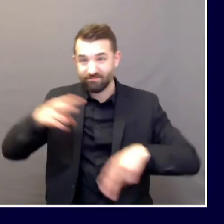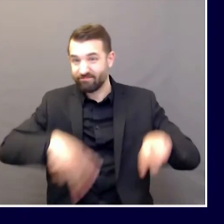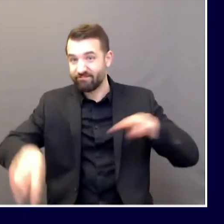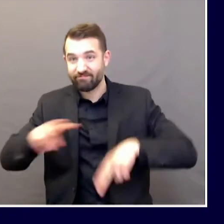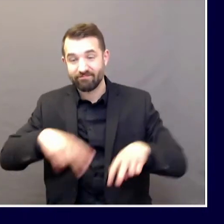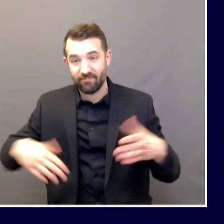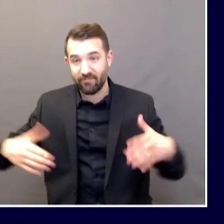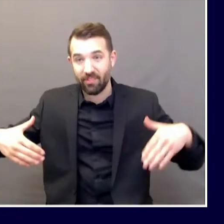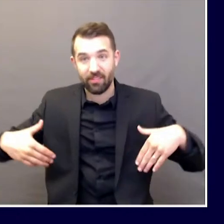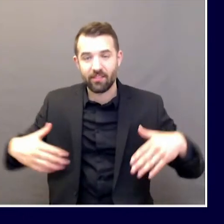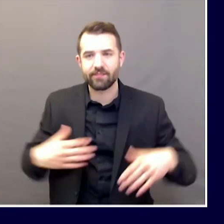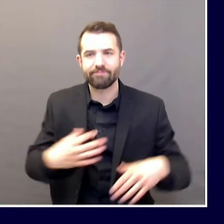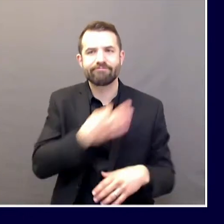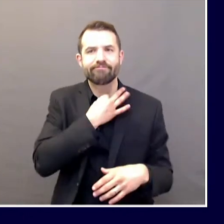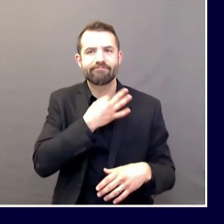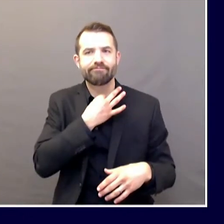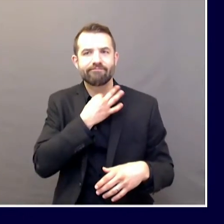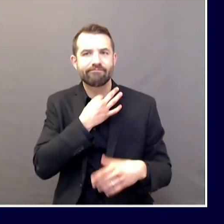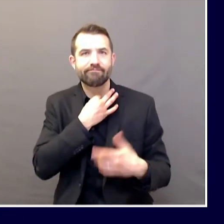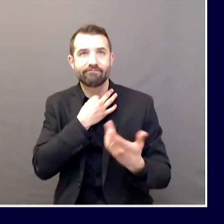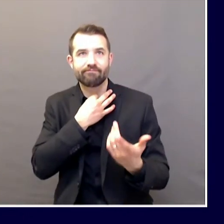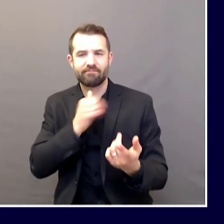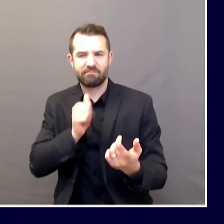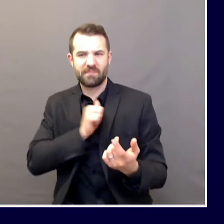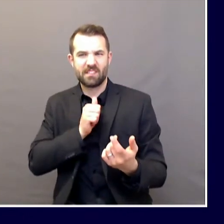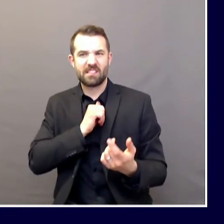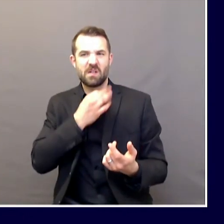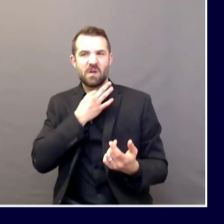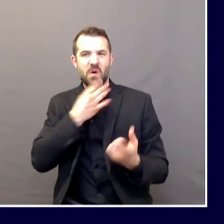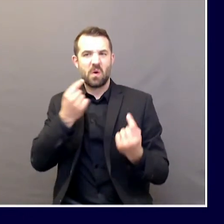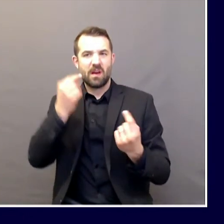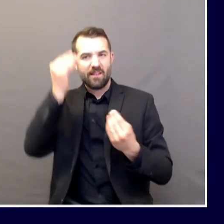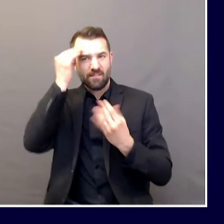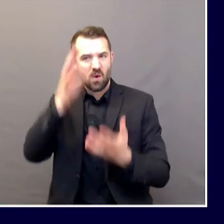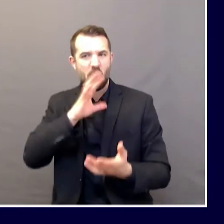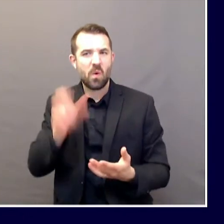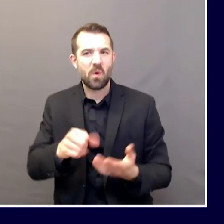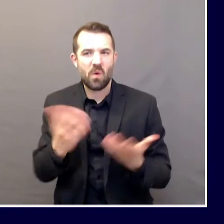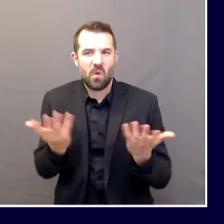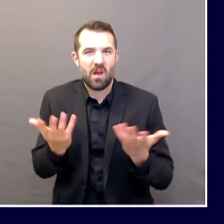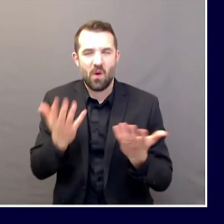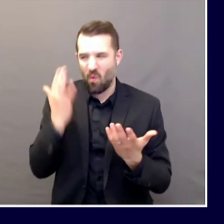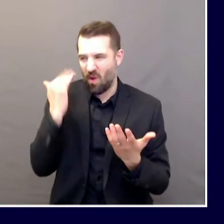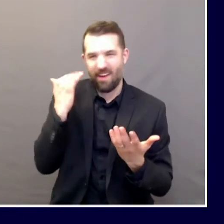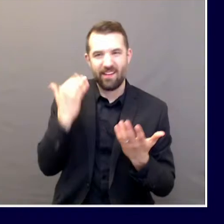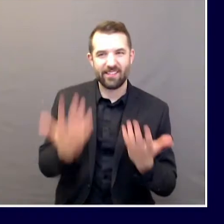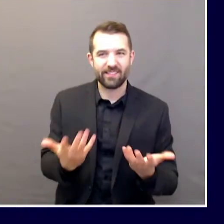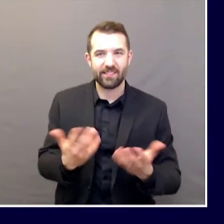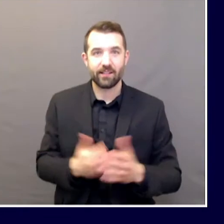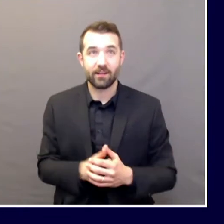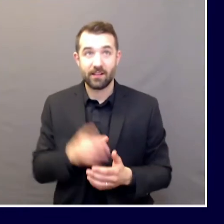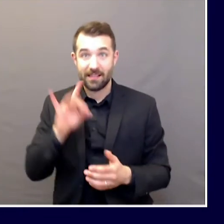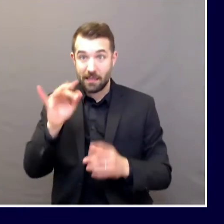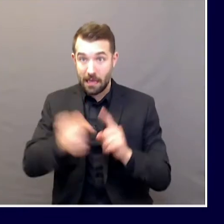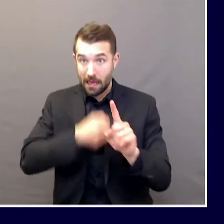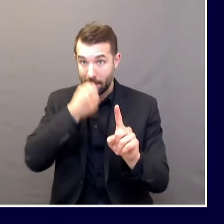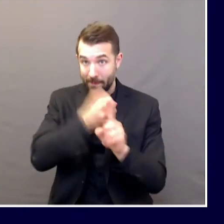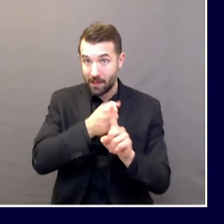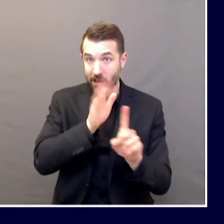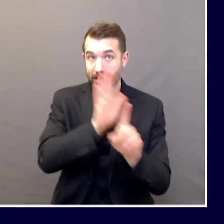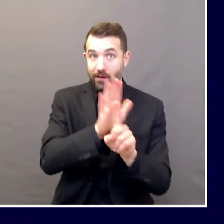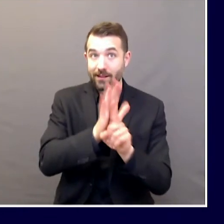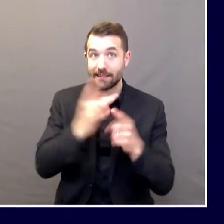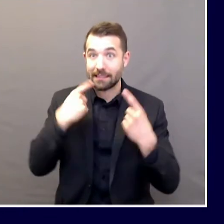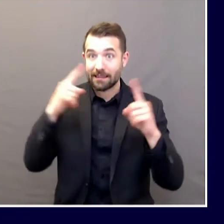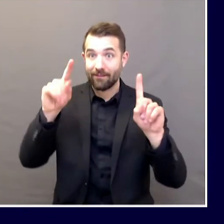out of date, that were relied upon? Why was that done? How much did that change the eventual efficacy numbers, and to what